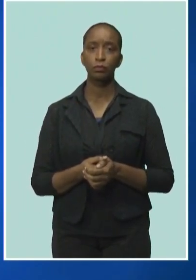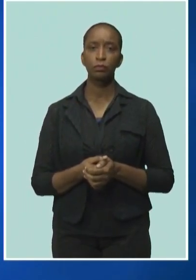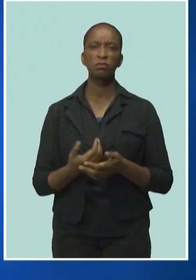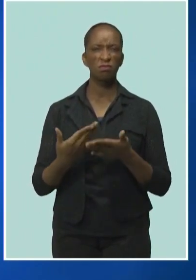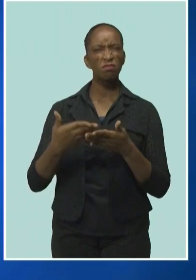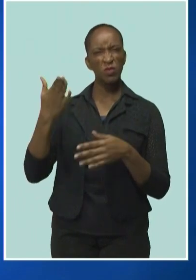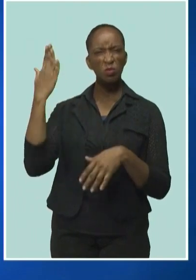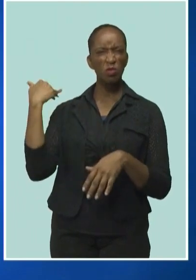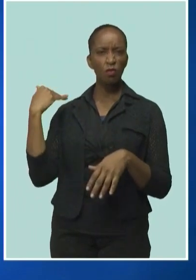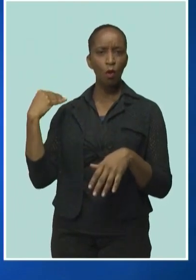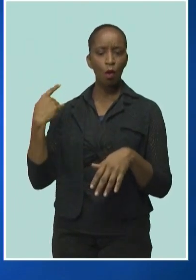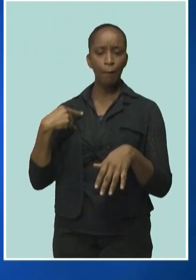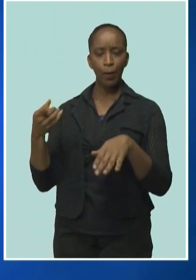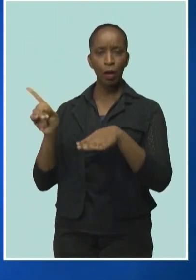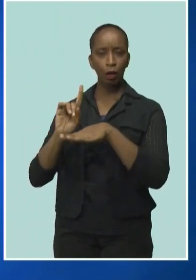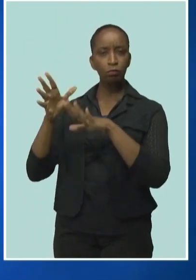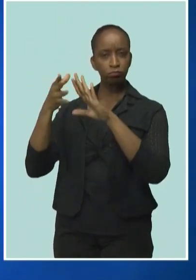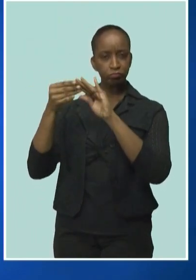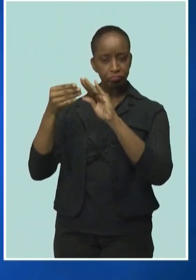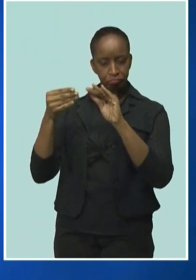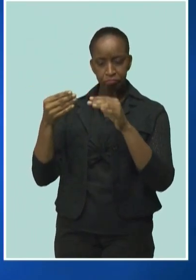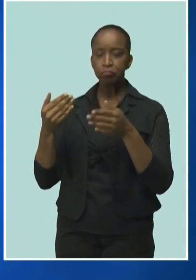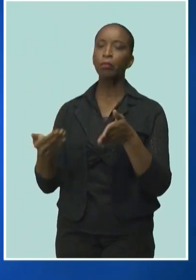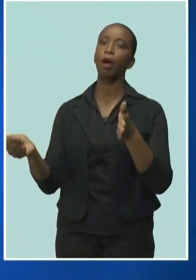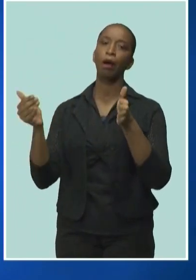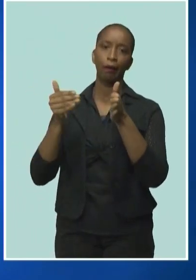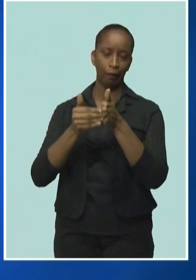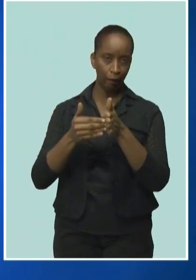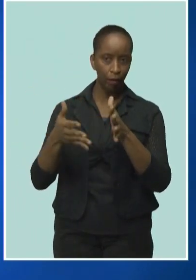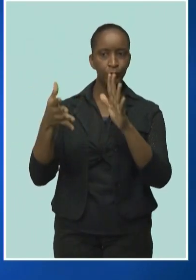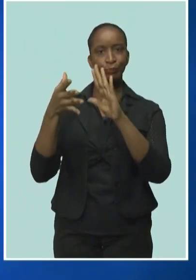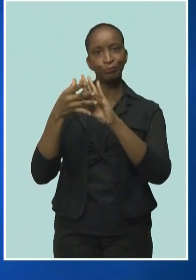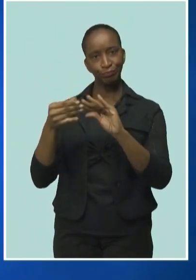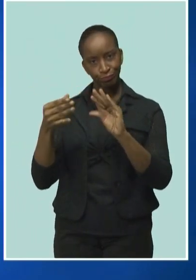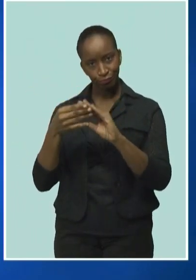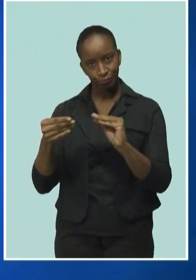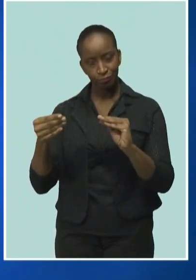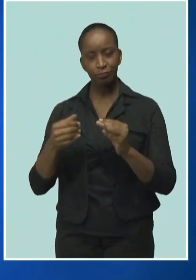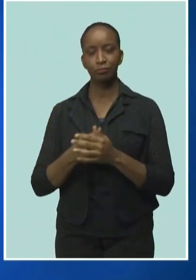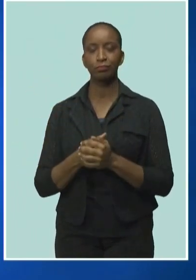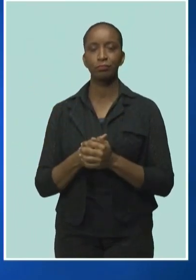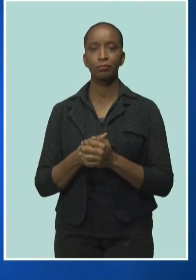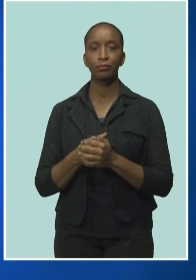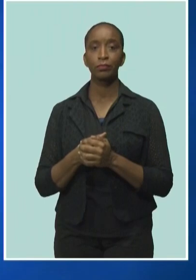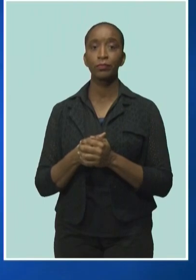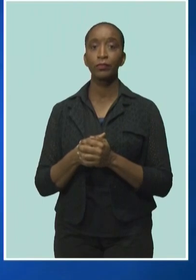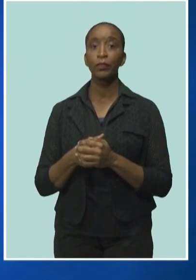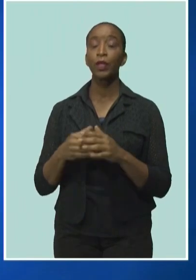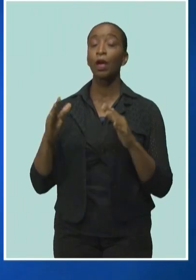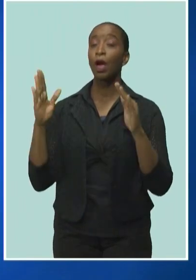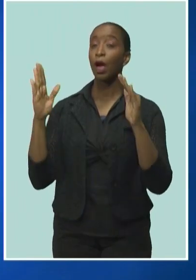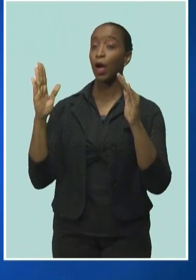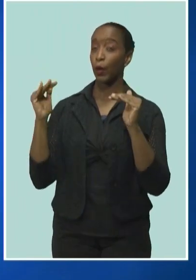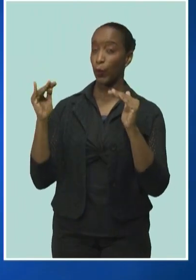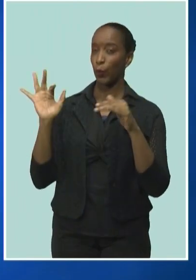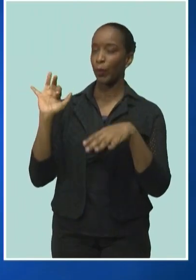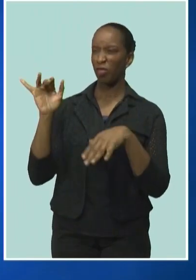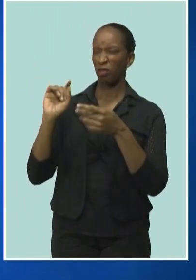previous debate, and I hope that on speaking to it a second time, that it is